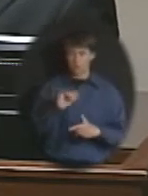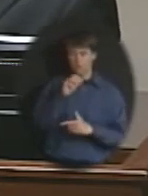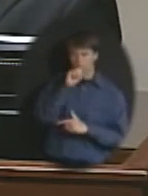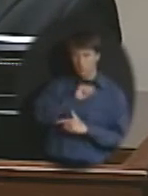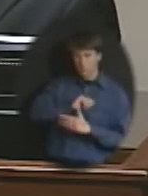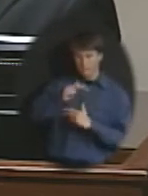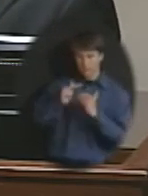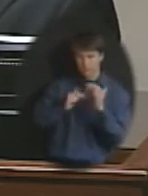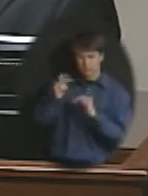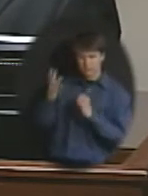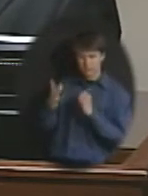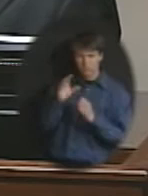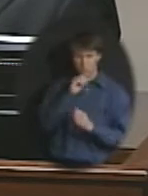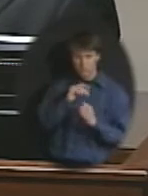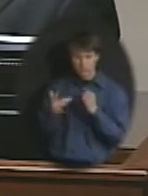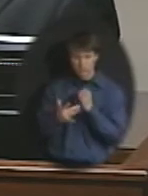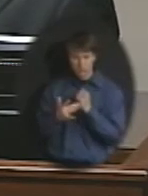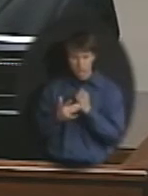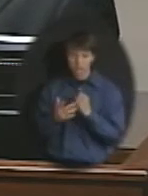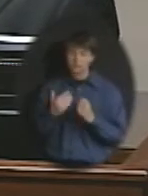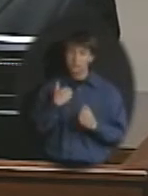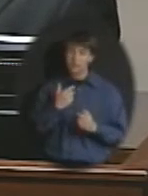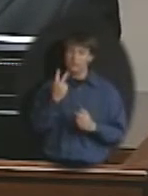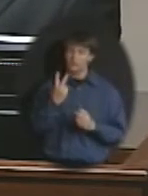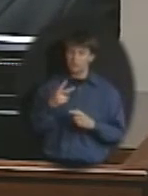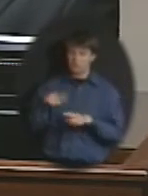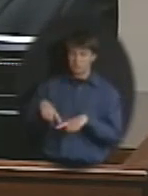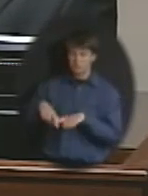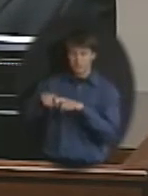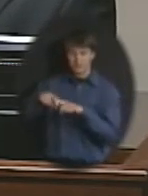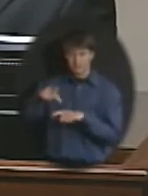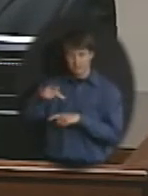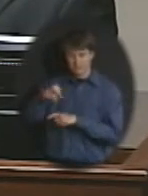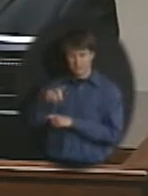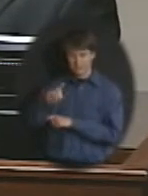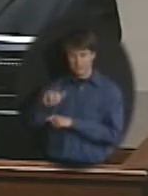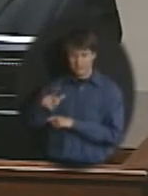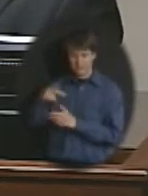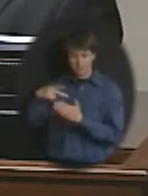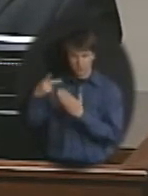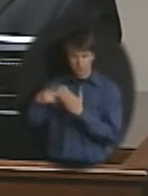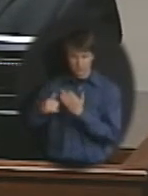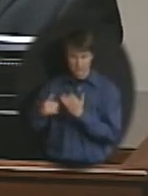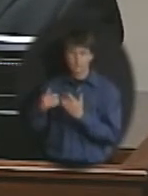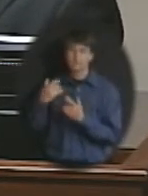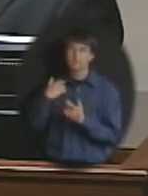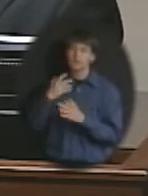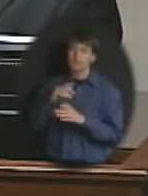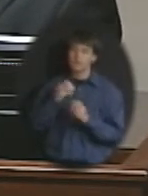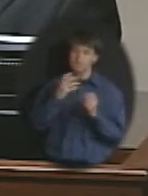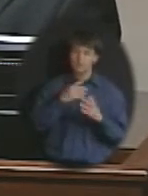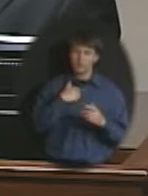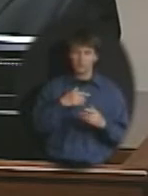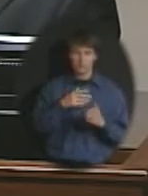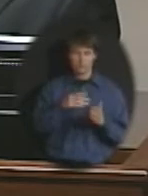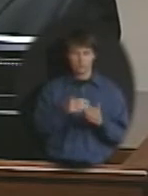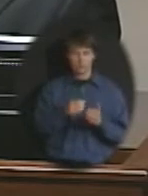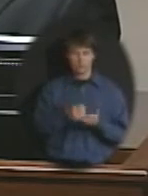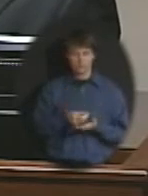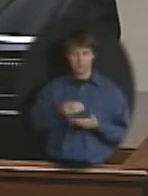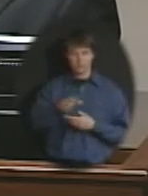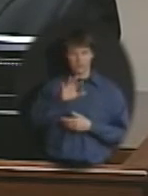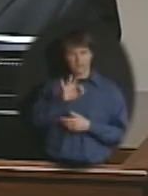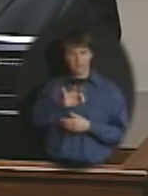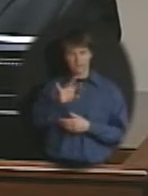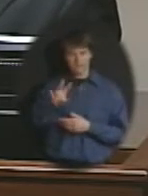facilities and technology. So we have 2 pending projects and a few future projects left. Otherwise, we have spent $97 million on